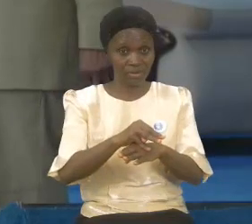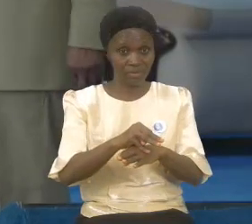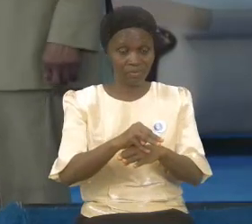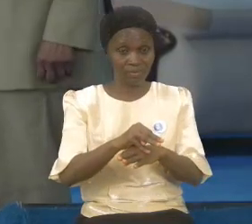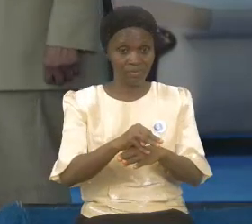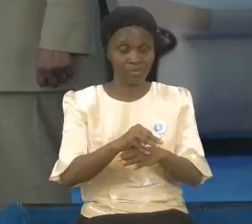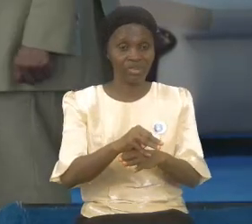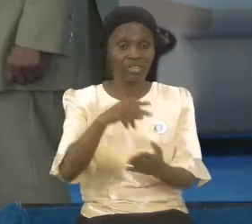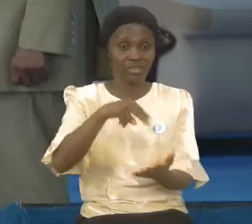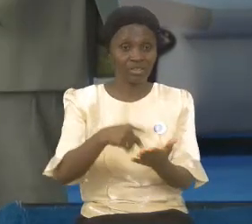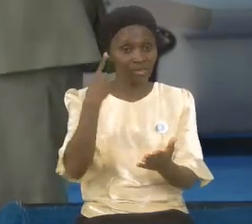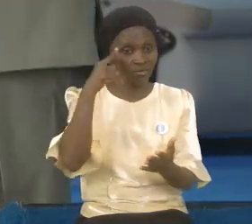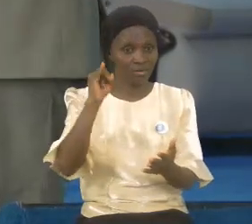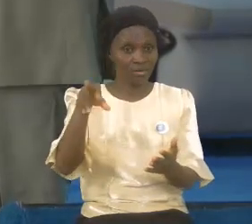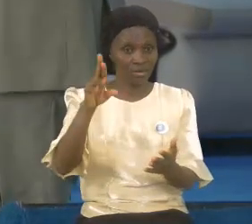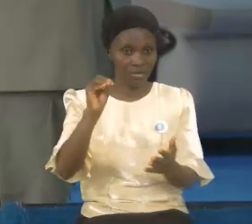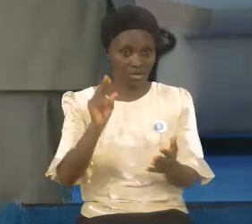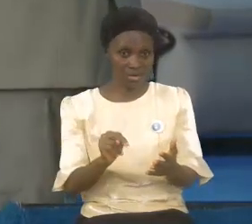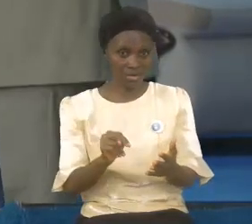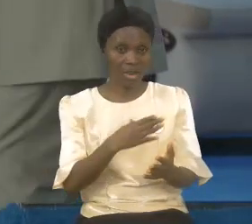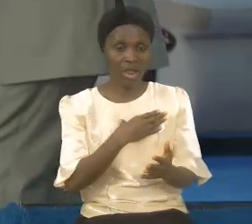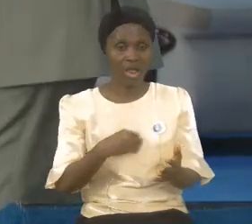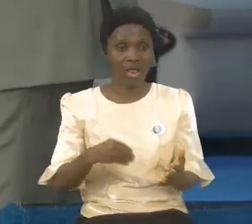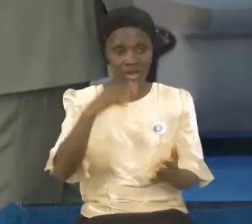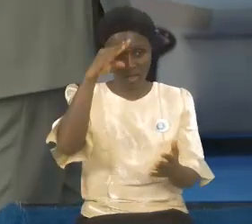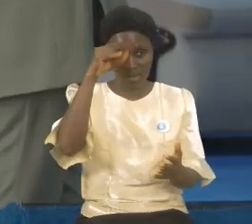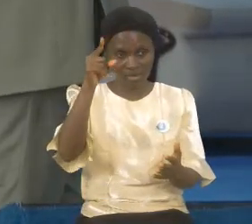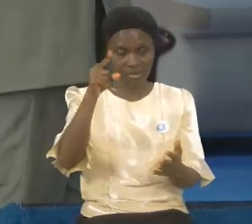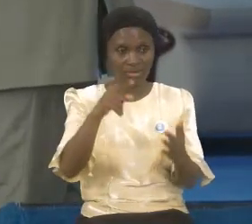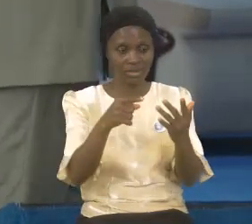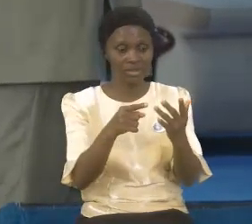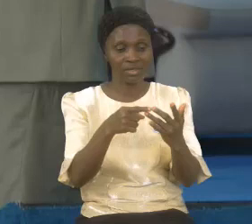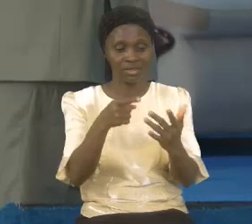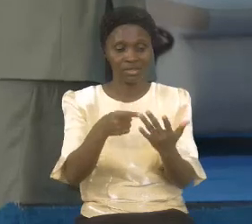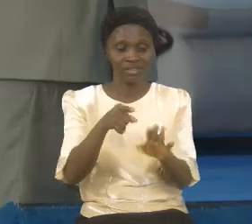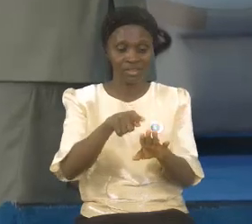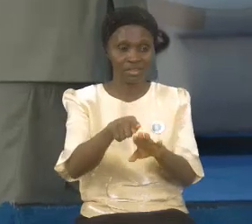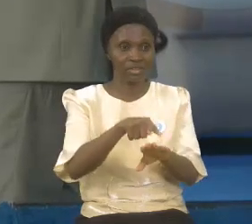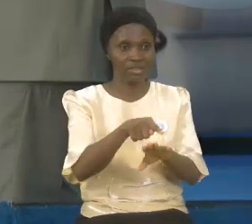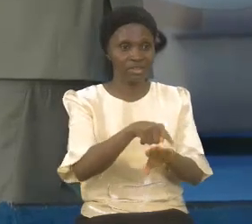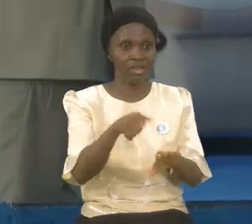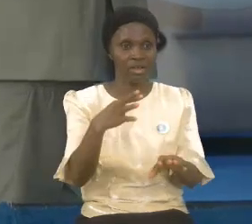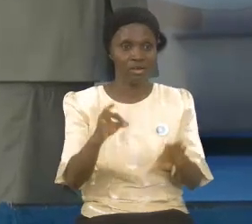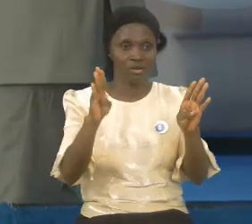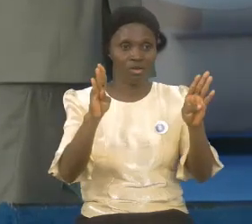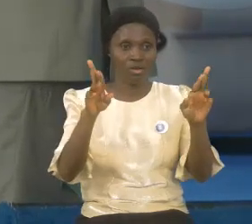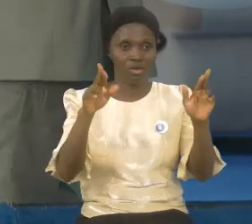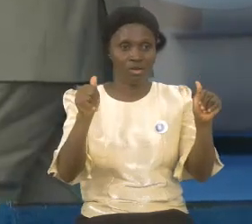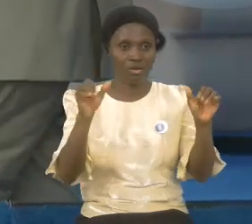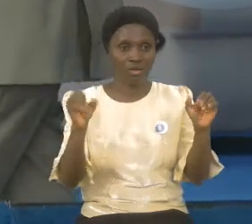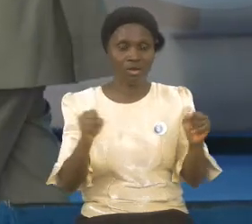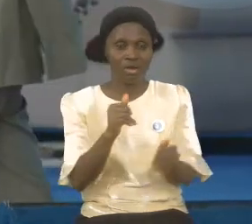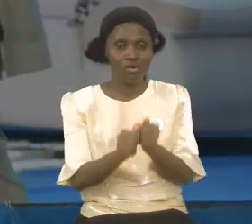his nails of brass, which devoured and break in pieces, and stamped the